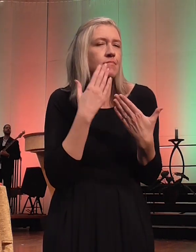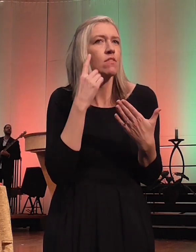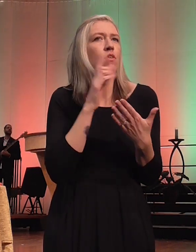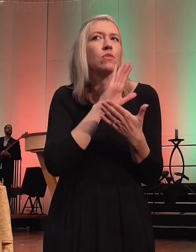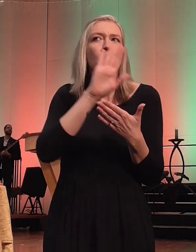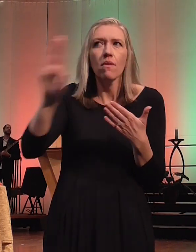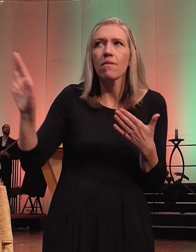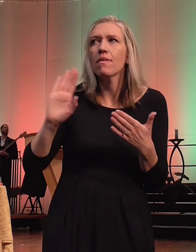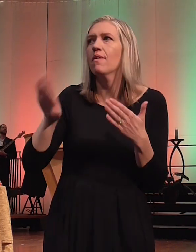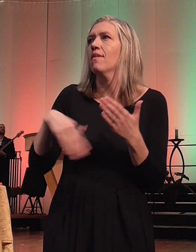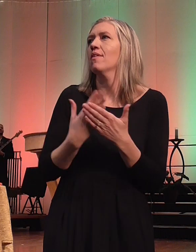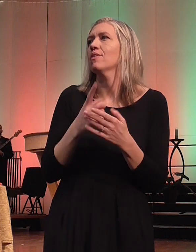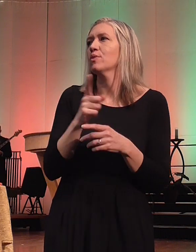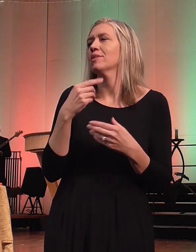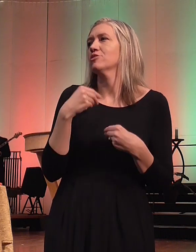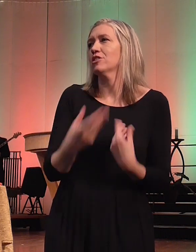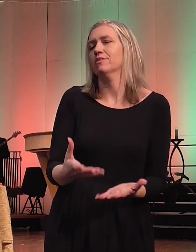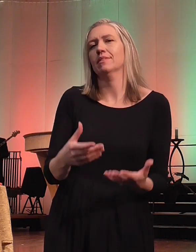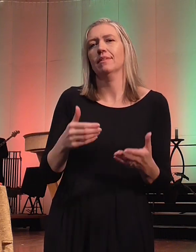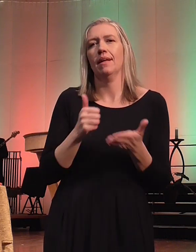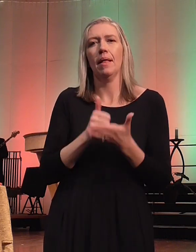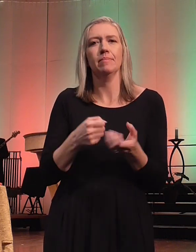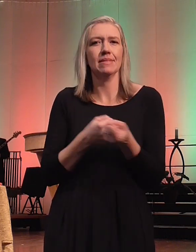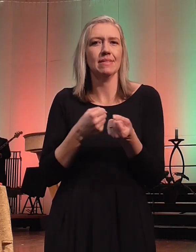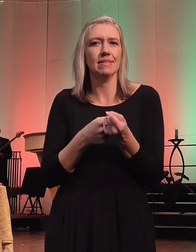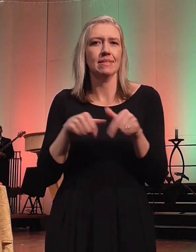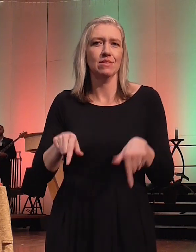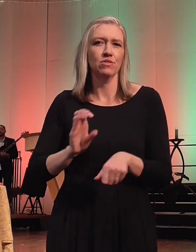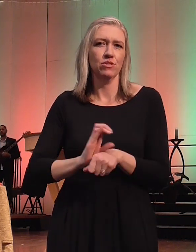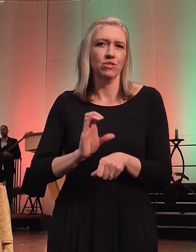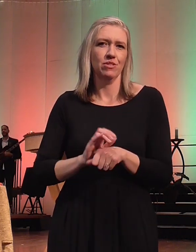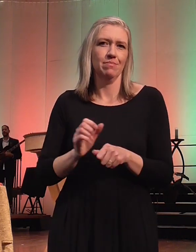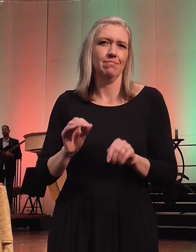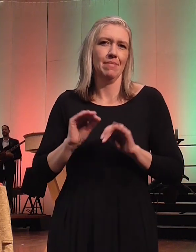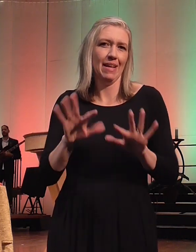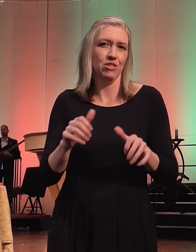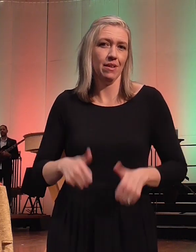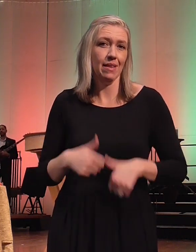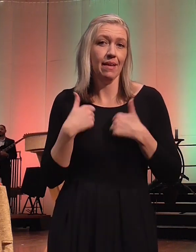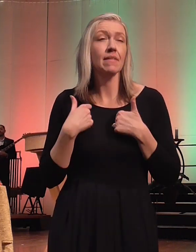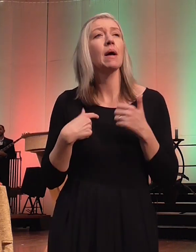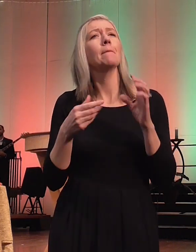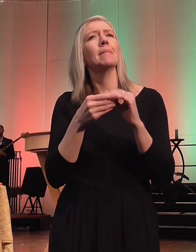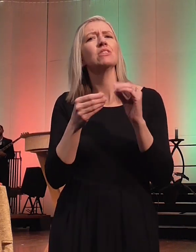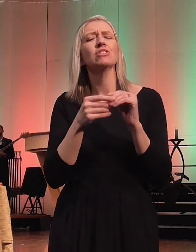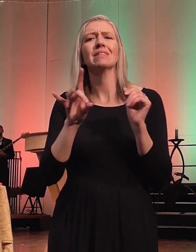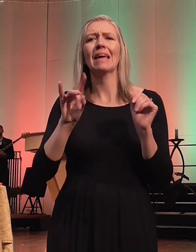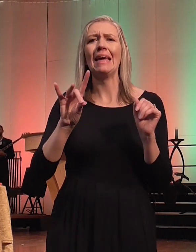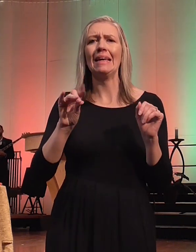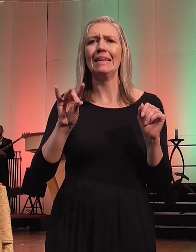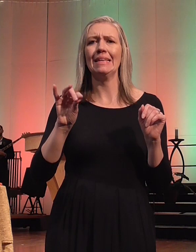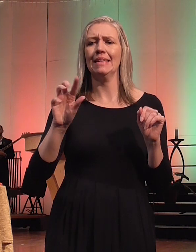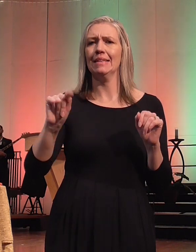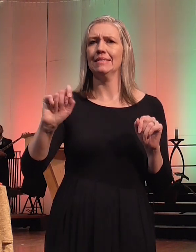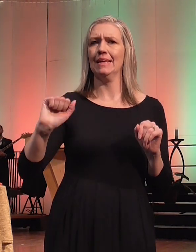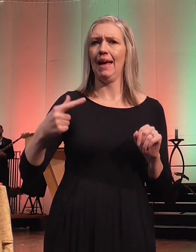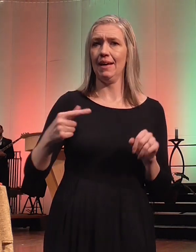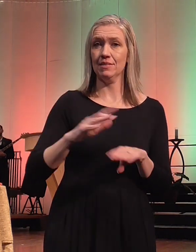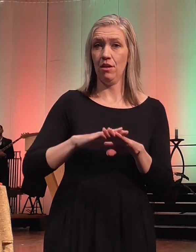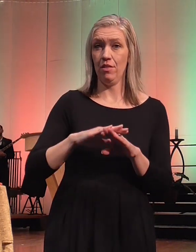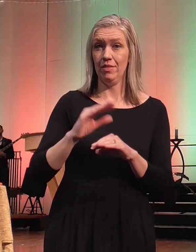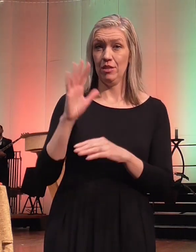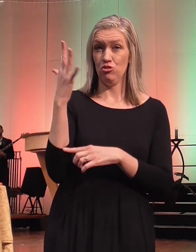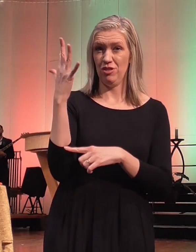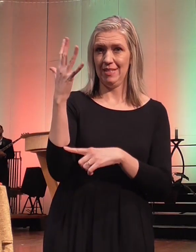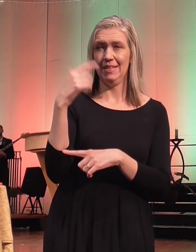that you show that helps us keep this Mile High Magic alive. I had a great experience. I mentioned those 80 tags on the giving tree, and just to show you how generous